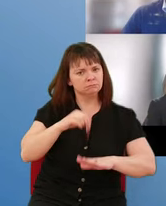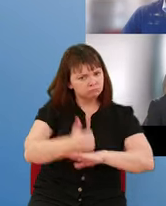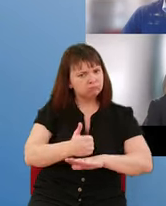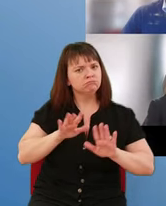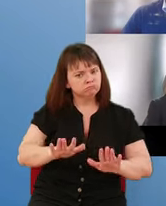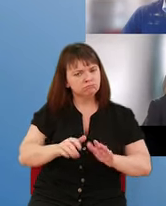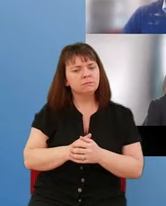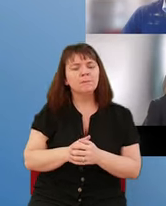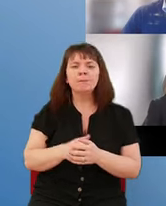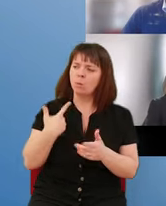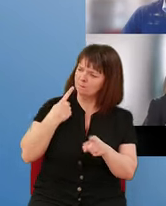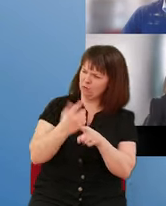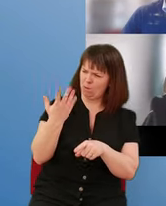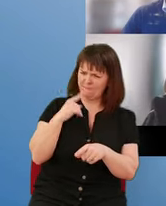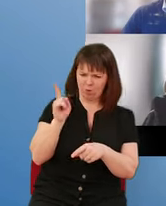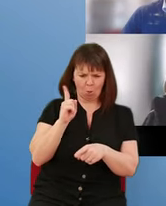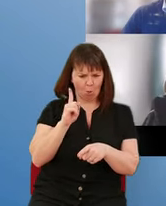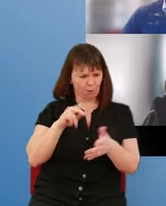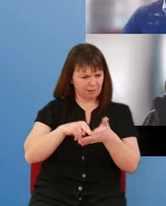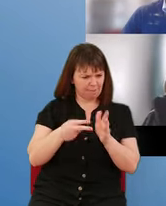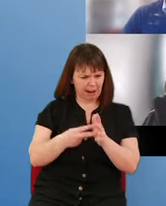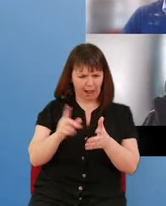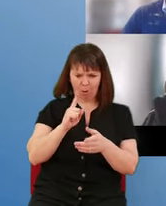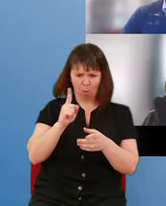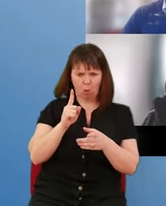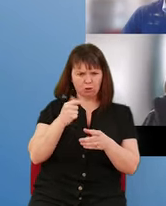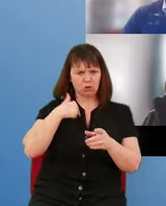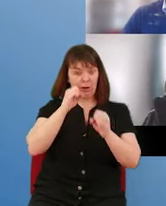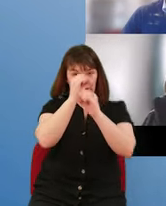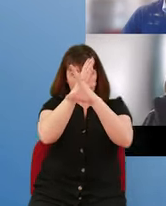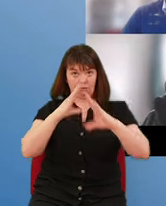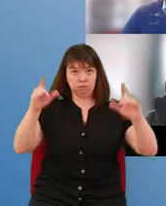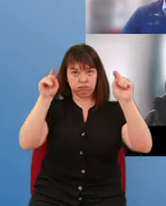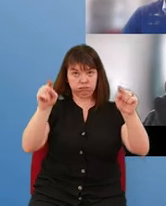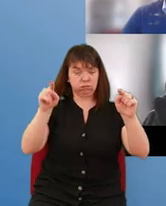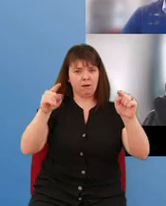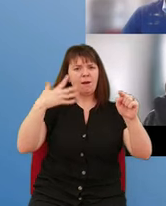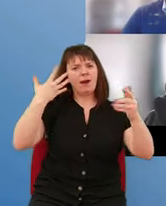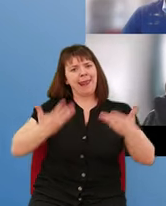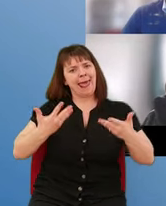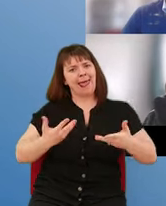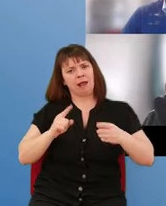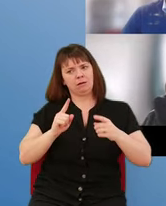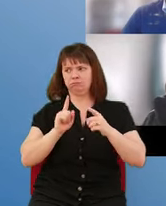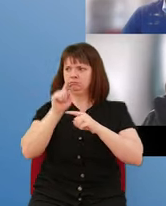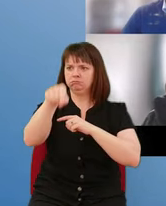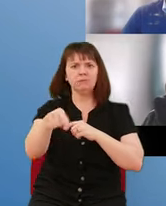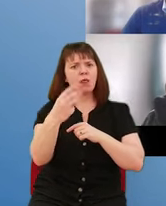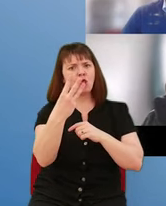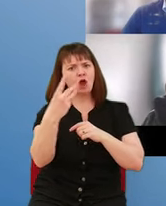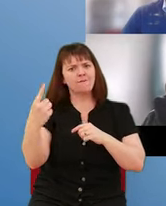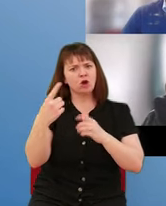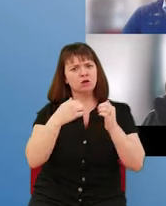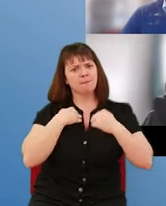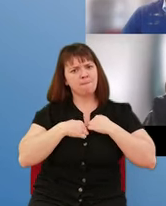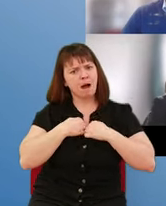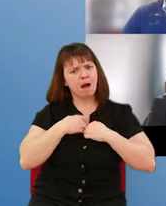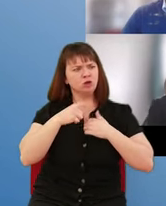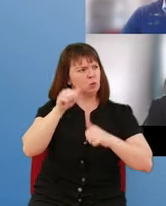March to say that we know that another 200, 500 patients will receive a check. It doesn't feel like we've got